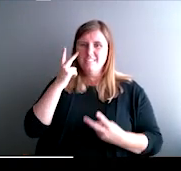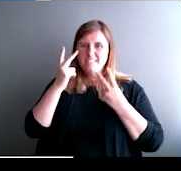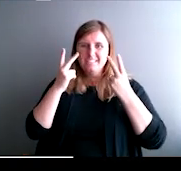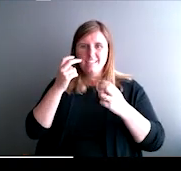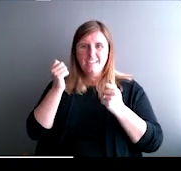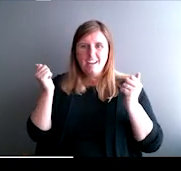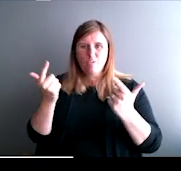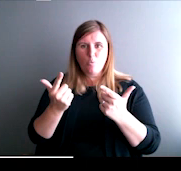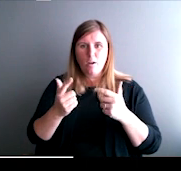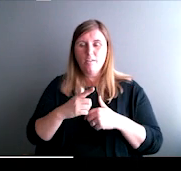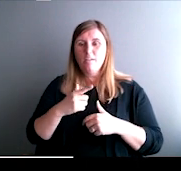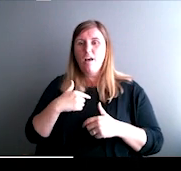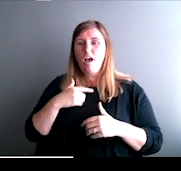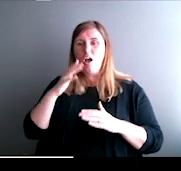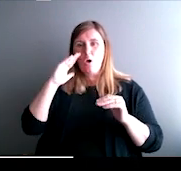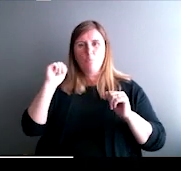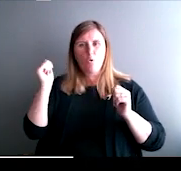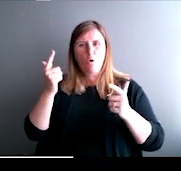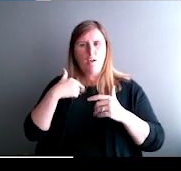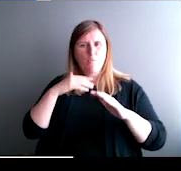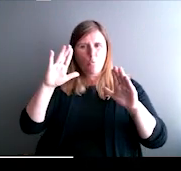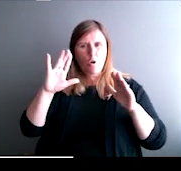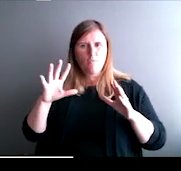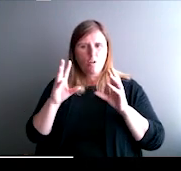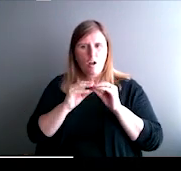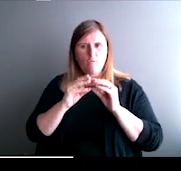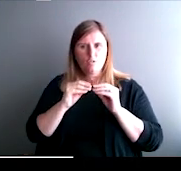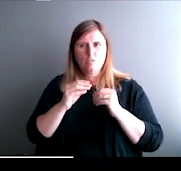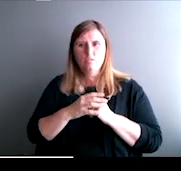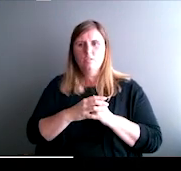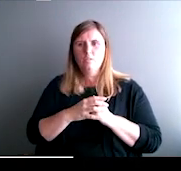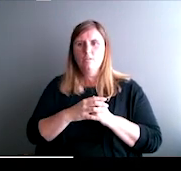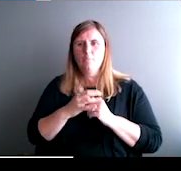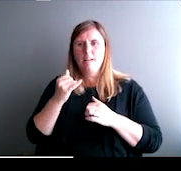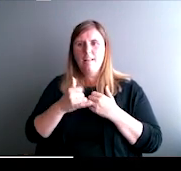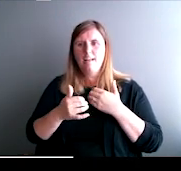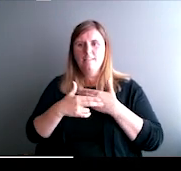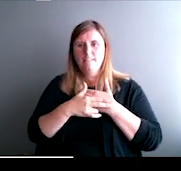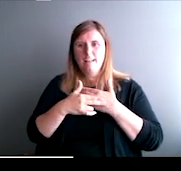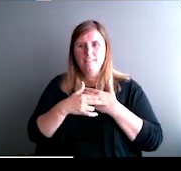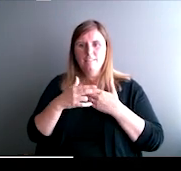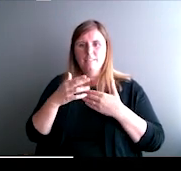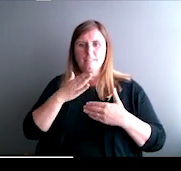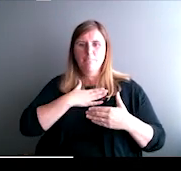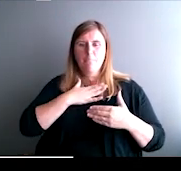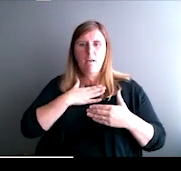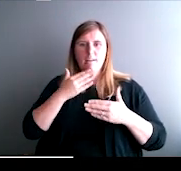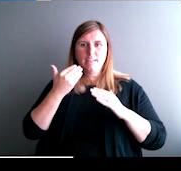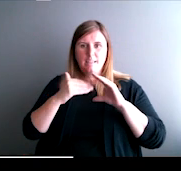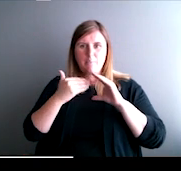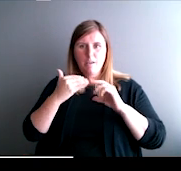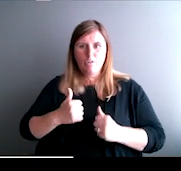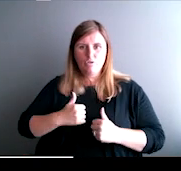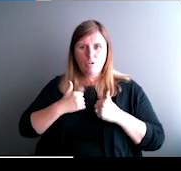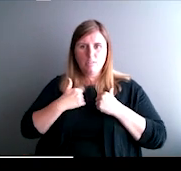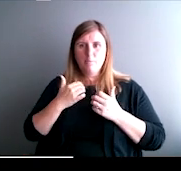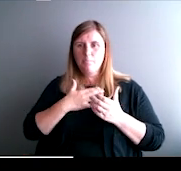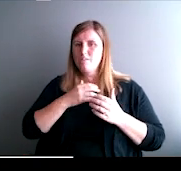everybody. I hope you have a wonderful conference. I'm going to show my last slide, which features my email address.